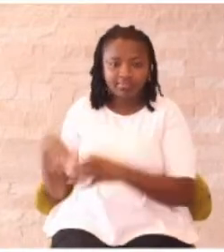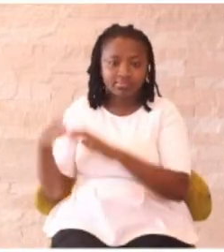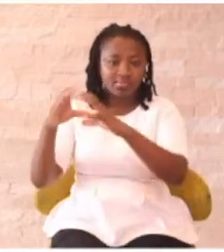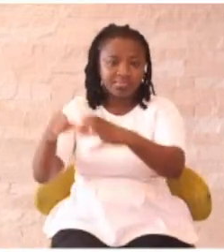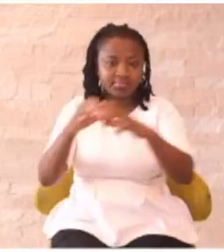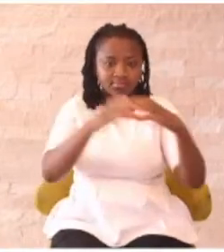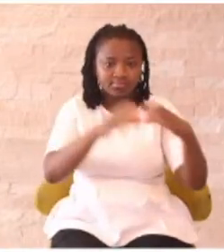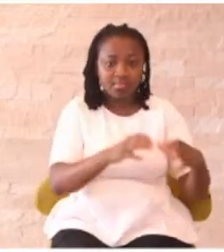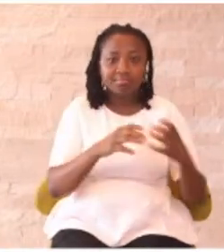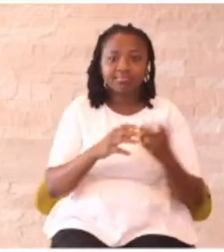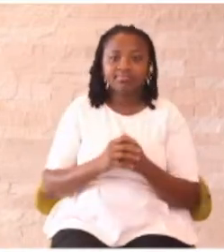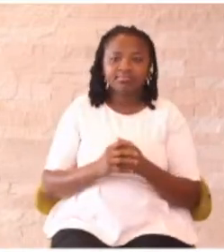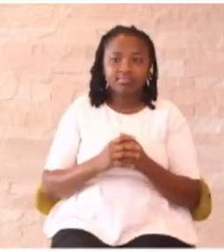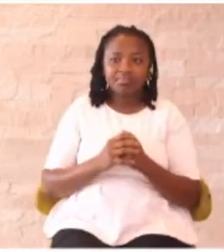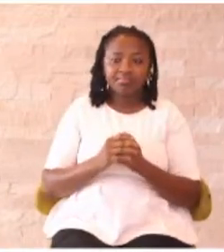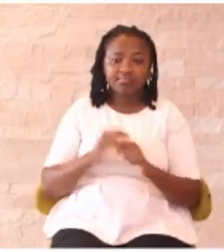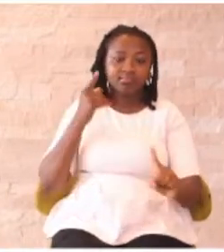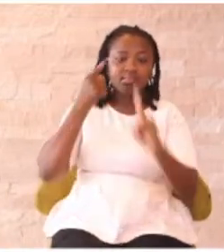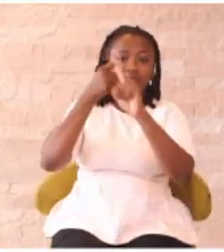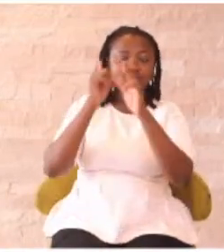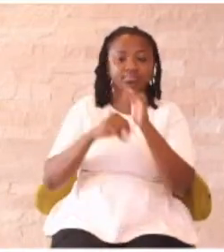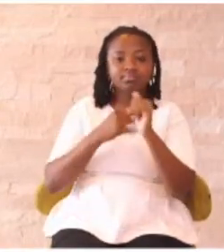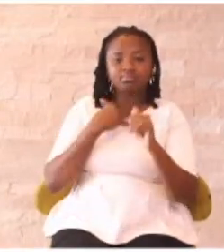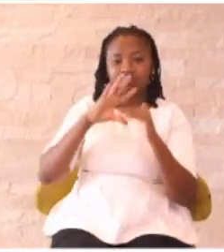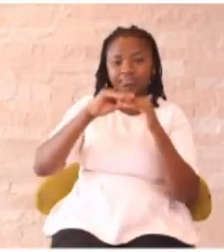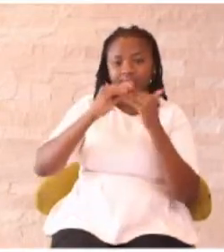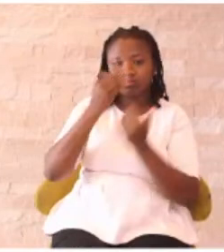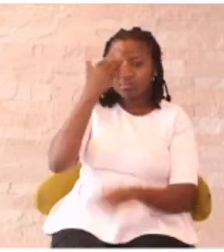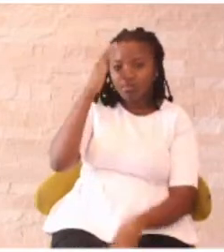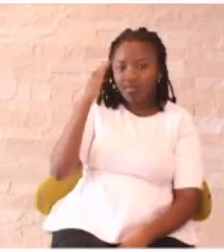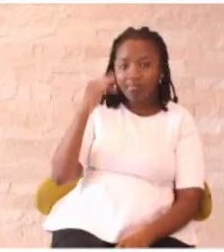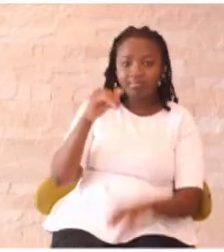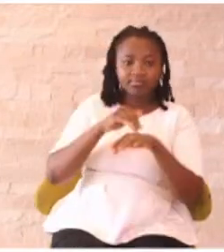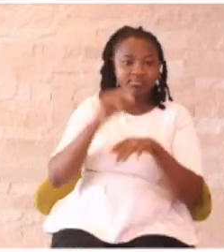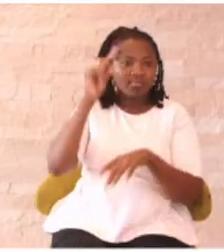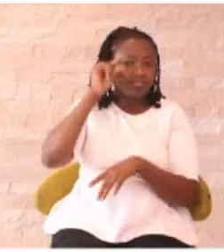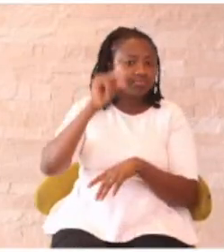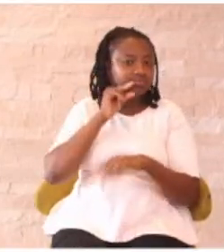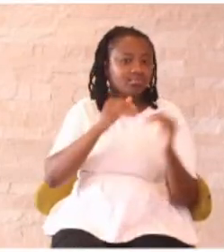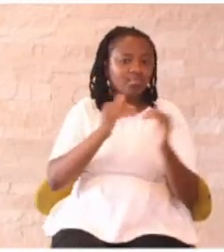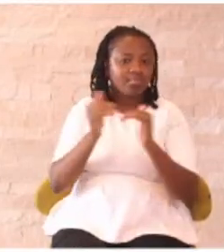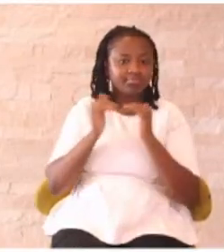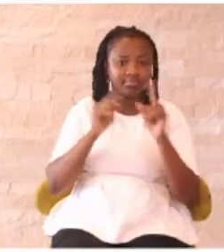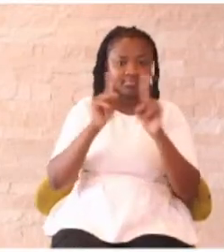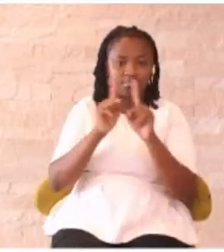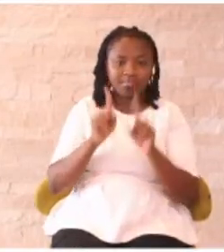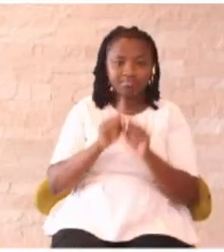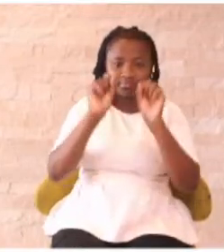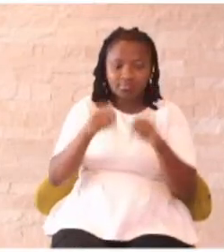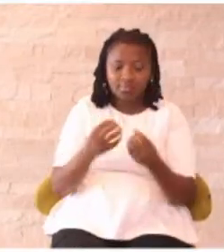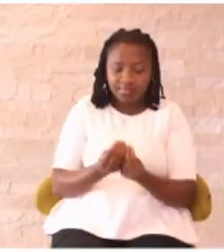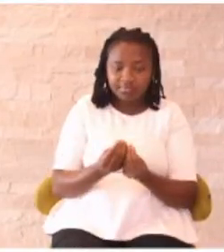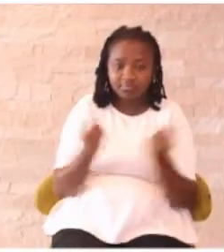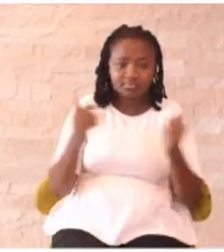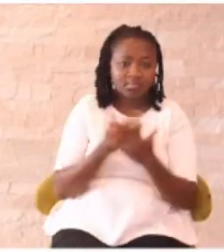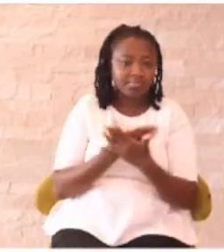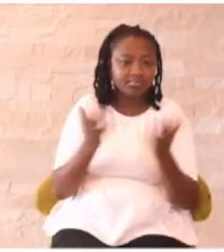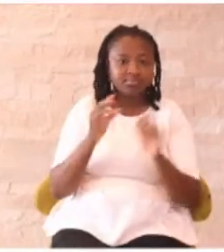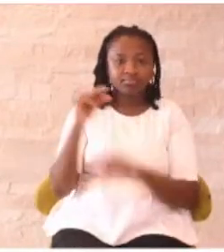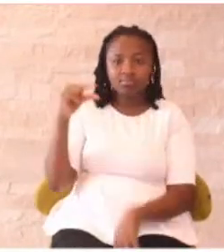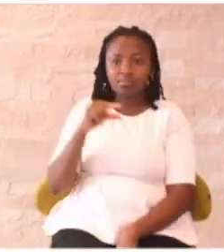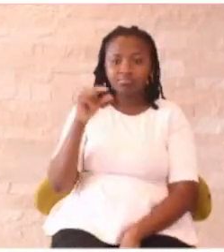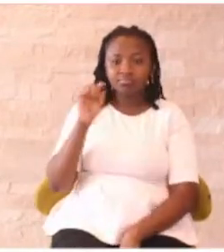community gatekeepers to be able to create awareness around gender equality and to also be able to address sexual and gender-based violence